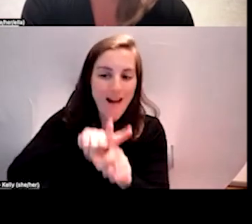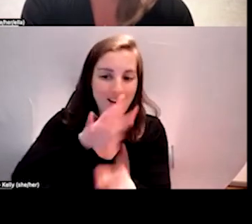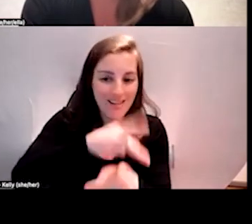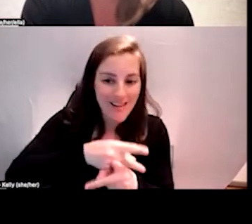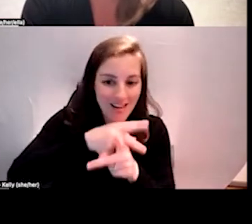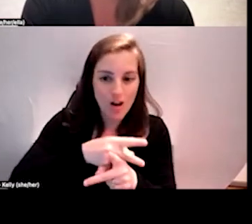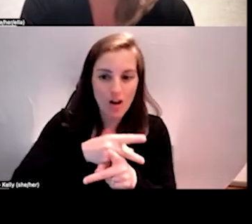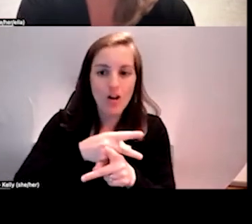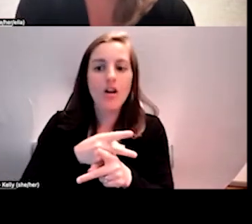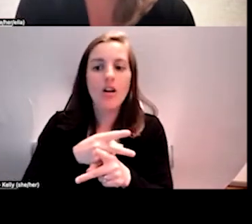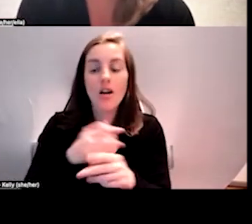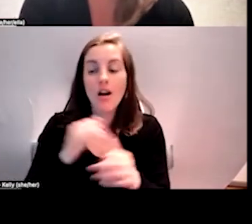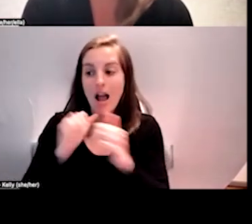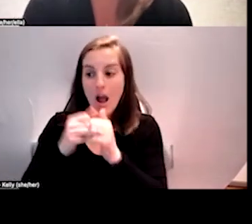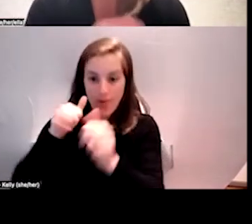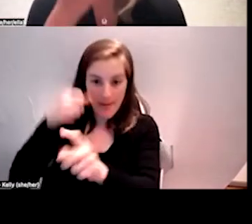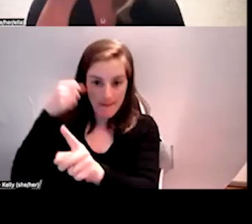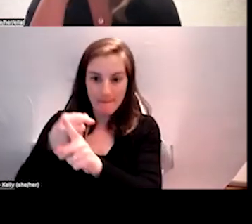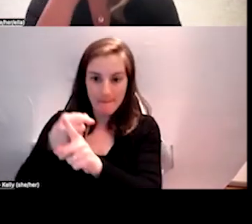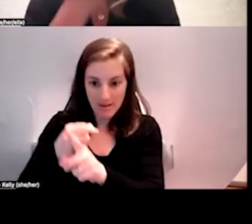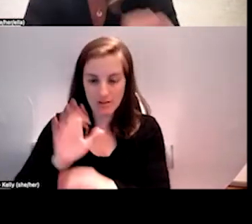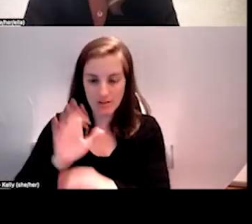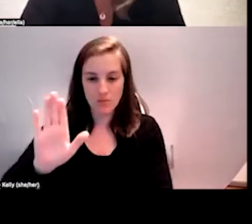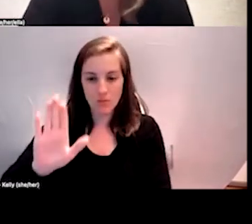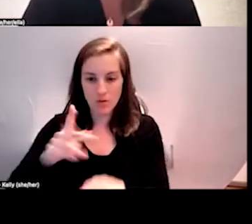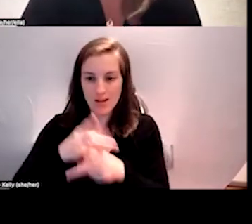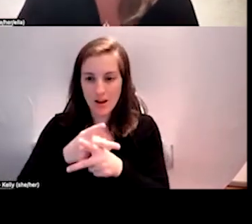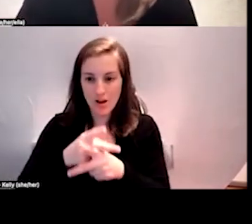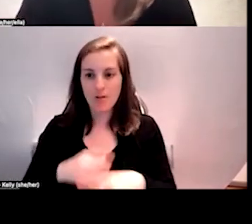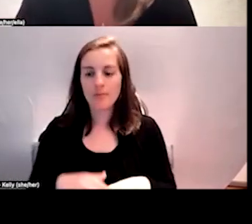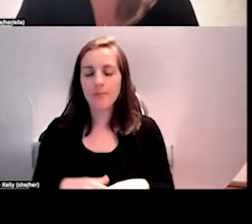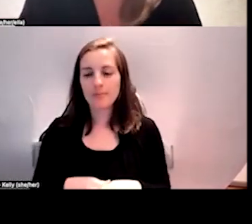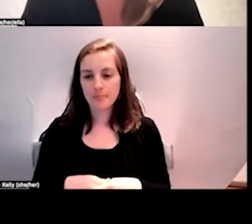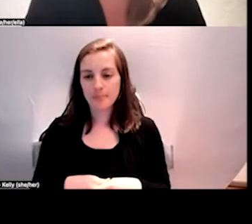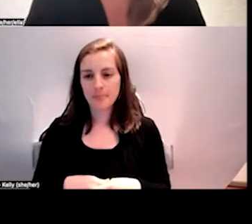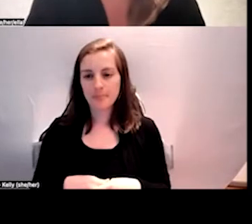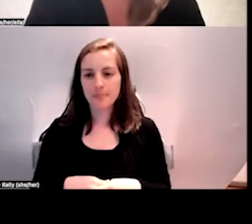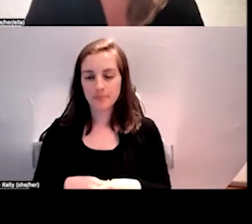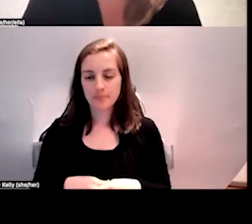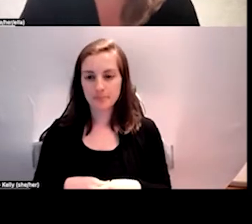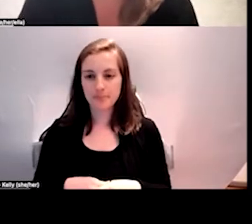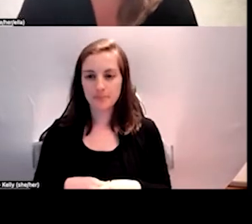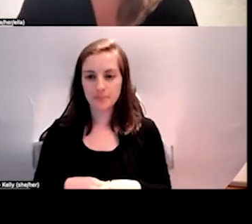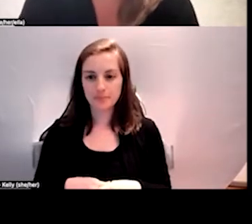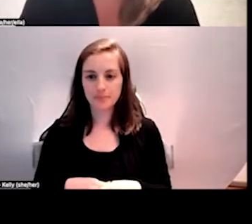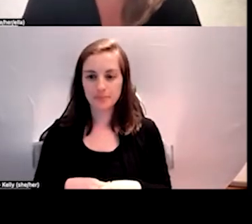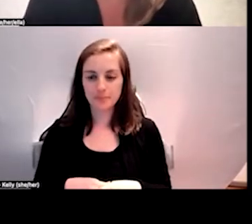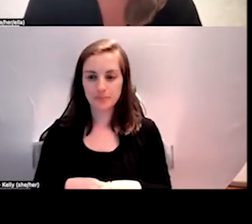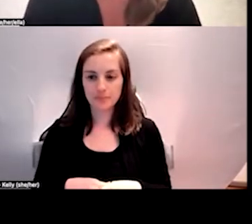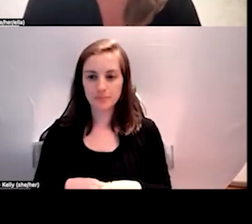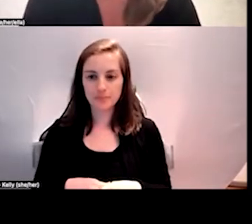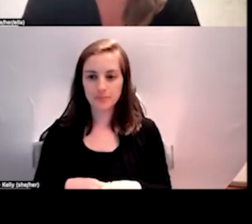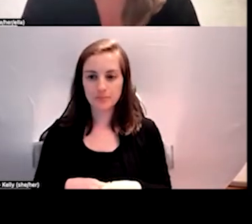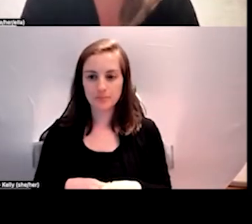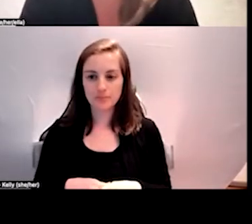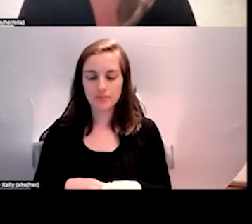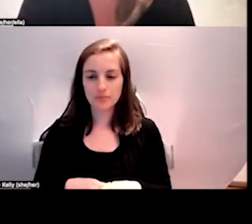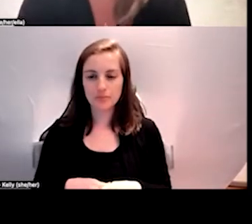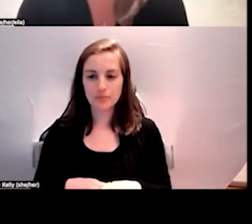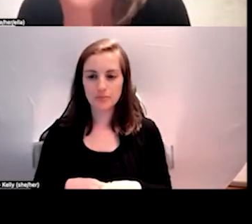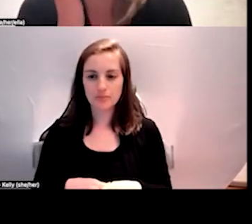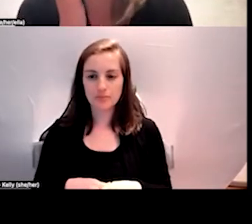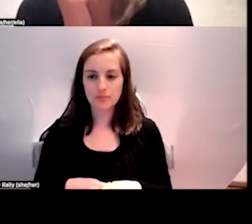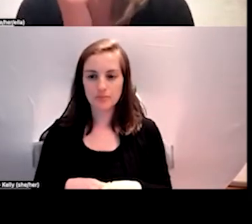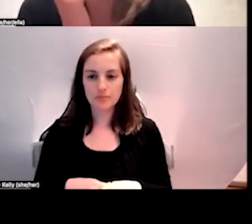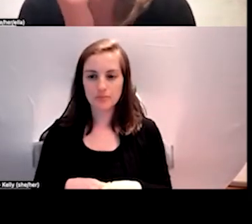have directly affected you. But it's not approaching a clinical care visit with this, what some folks in